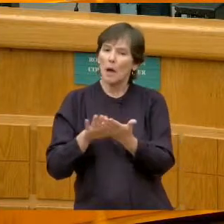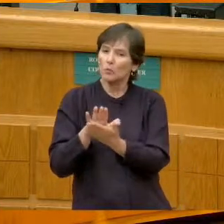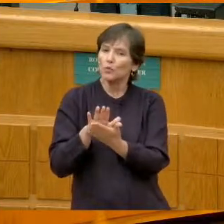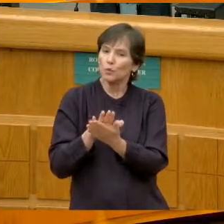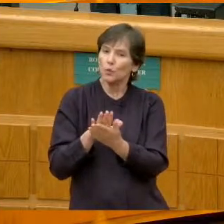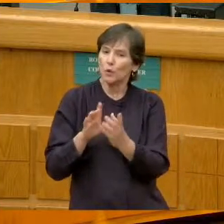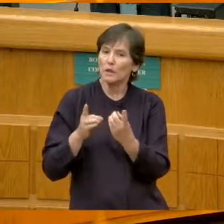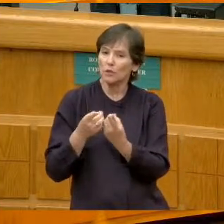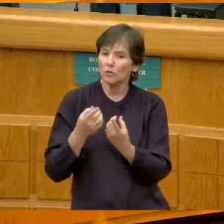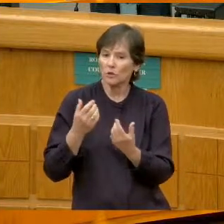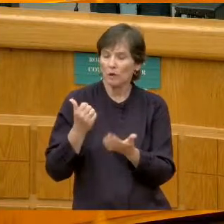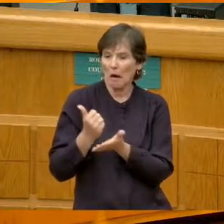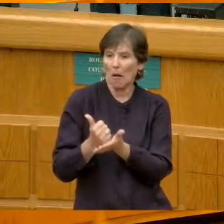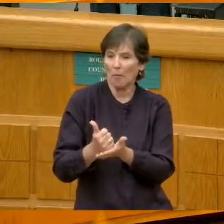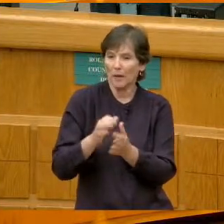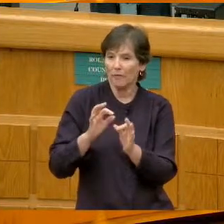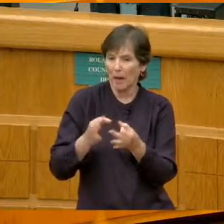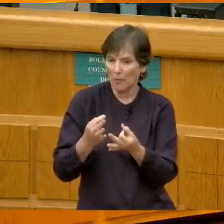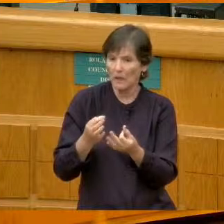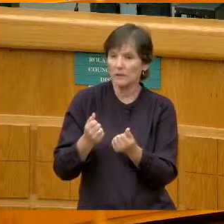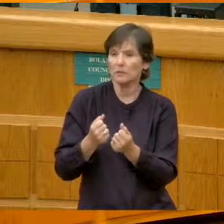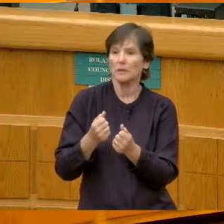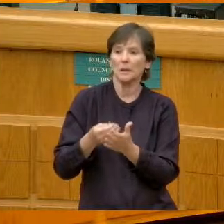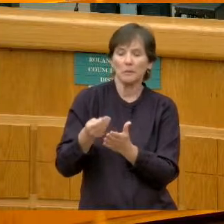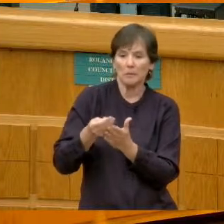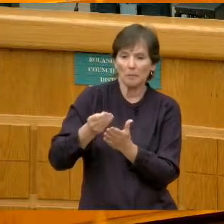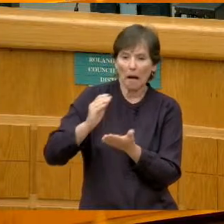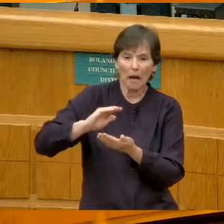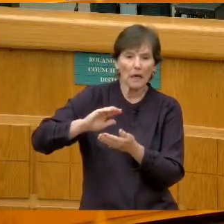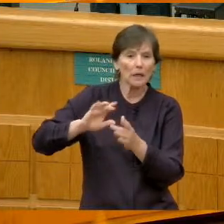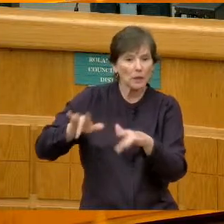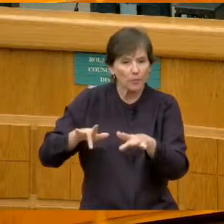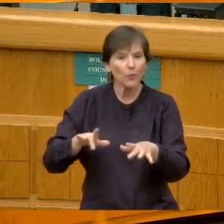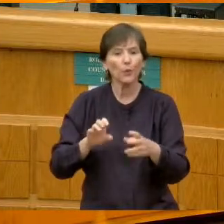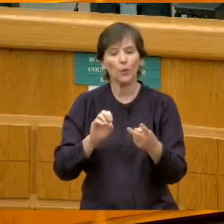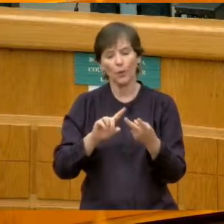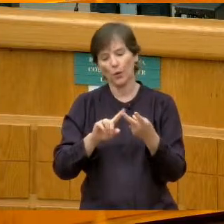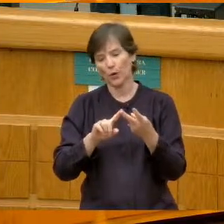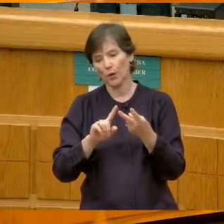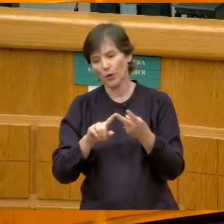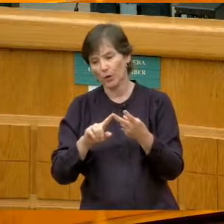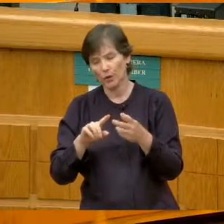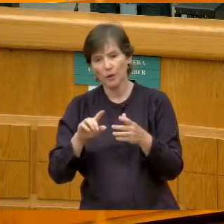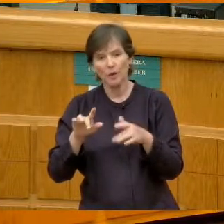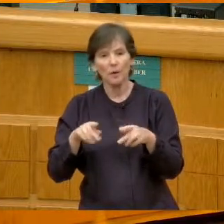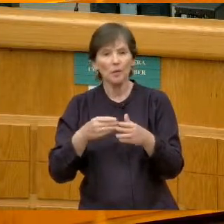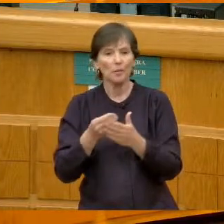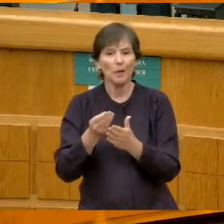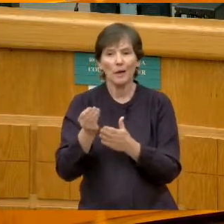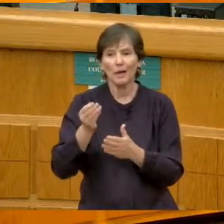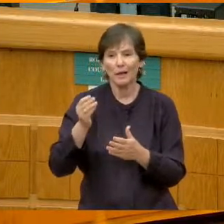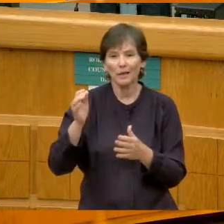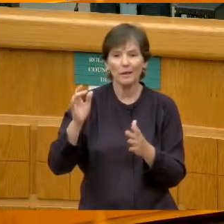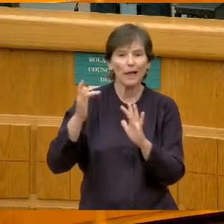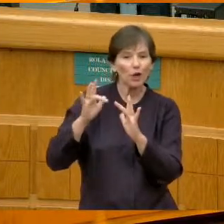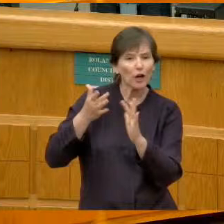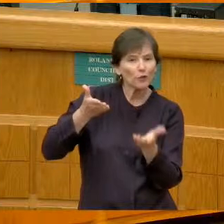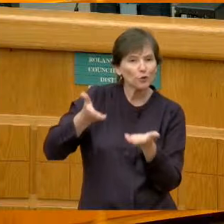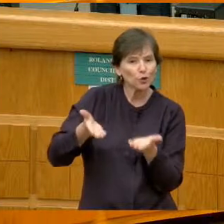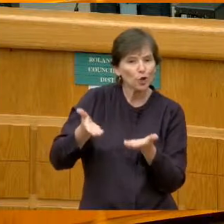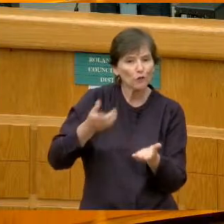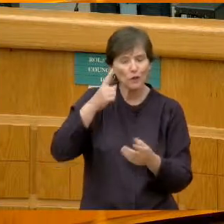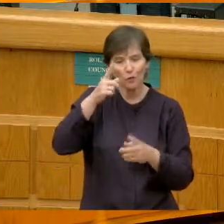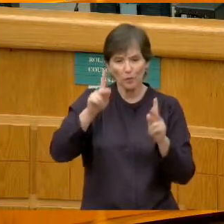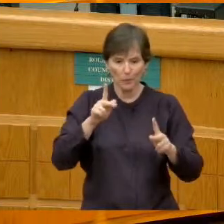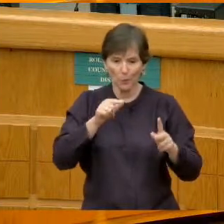hotspot airtime, so persons that might not have that at their home can have it, and if they don't have it through those